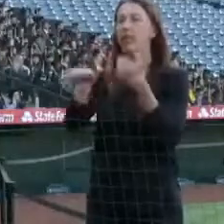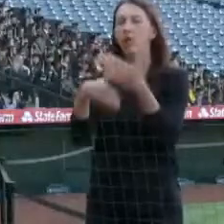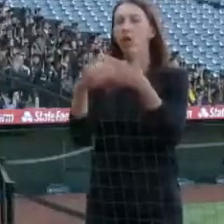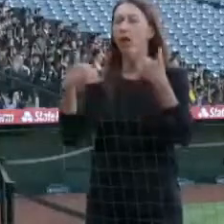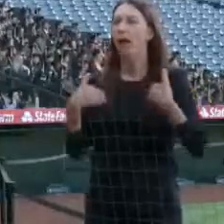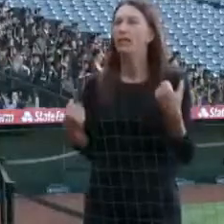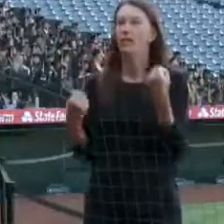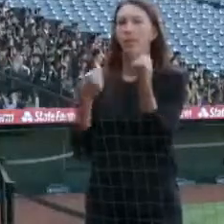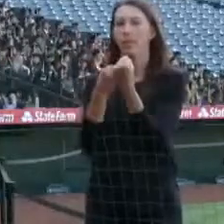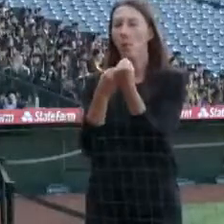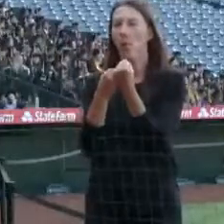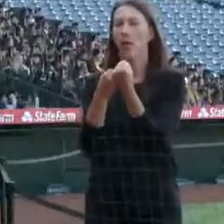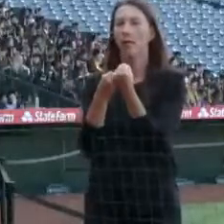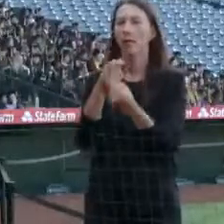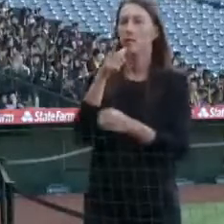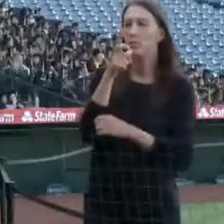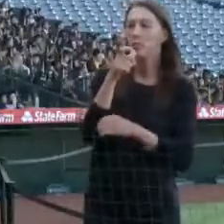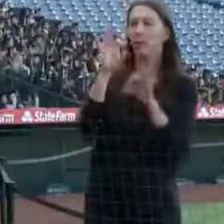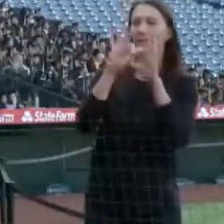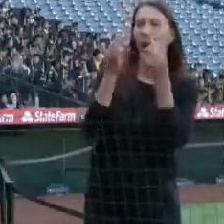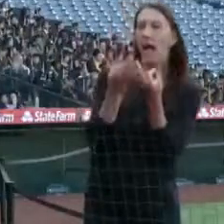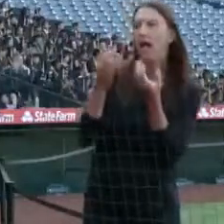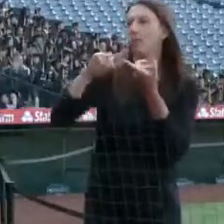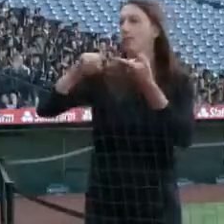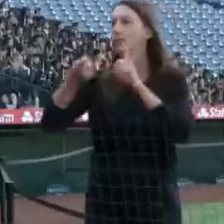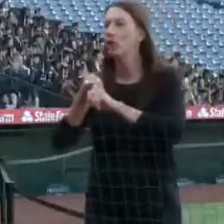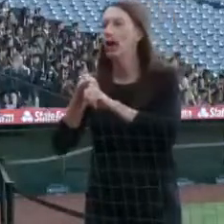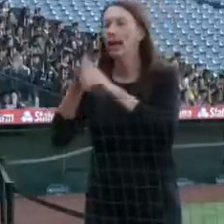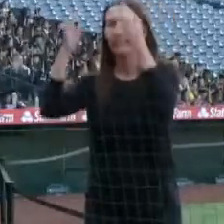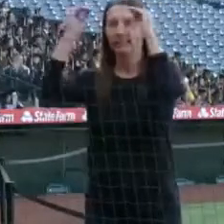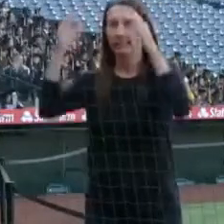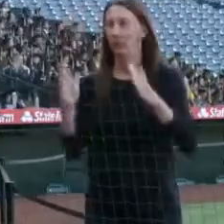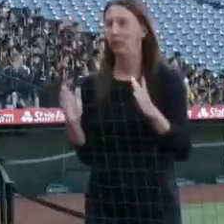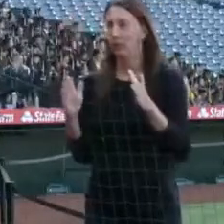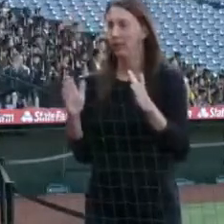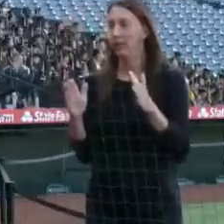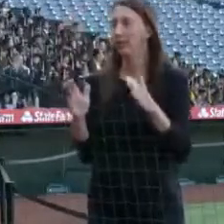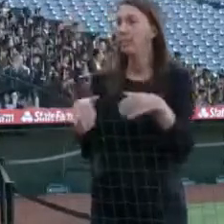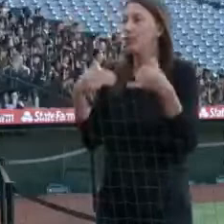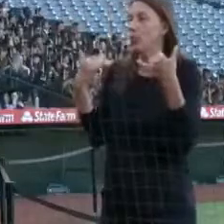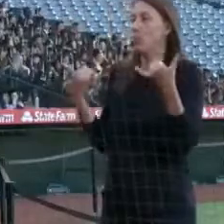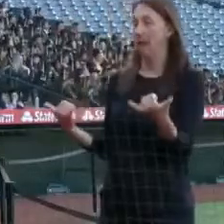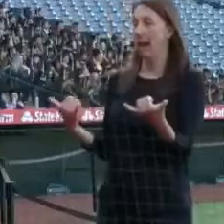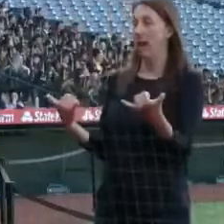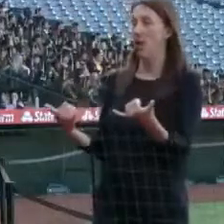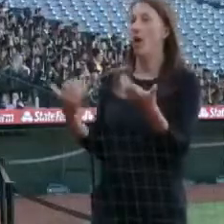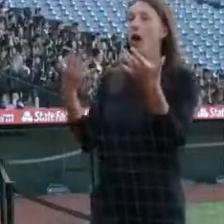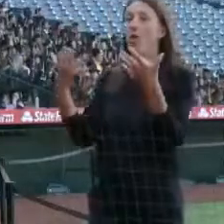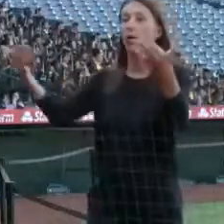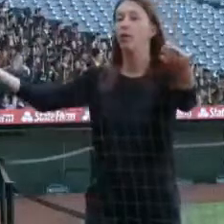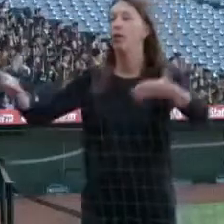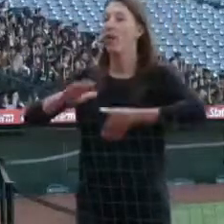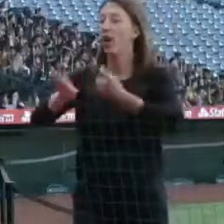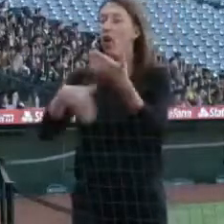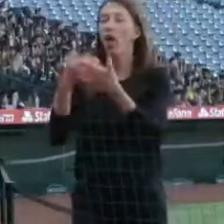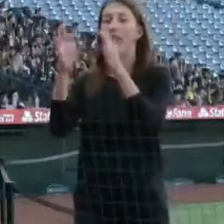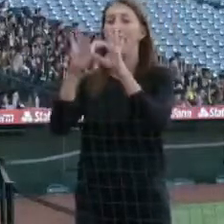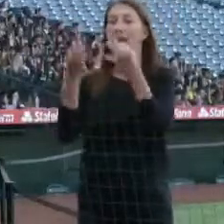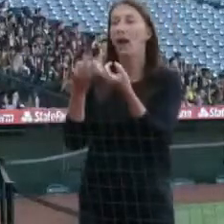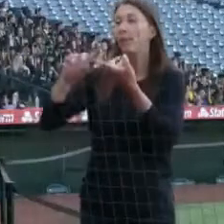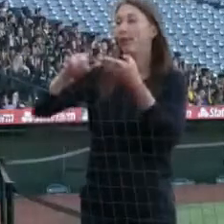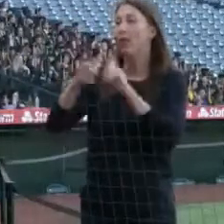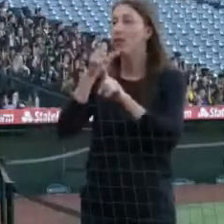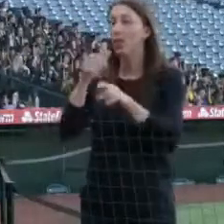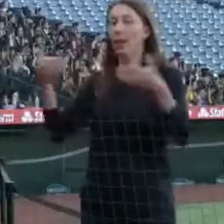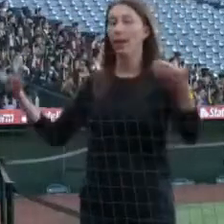support from family and friends and teachers. So now I would like to invite all of the family and friends who are